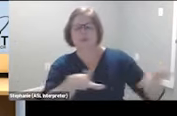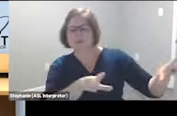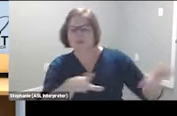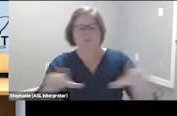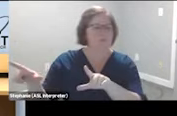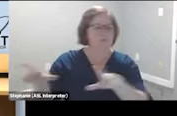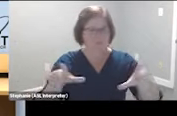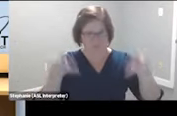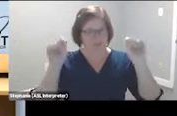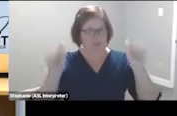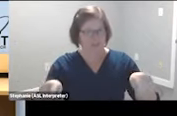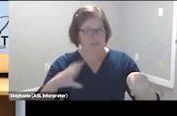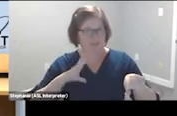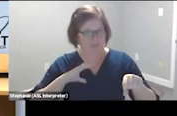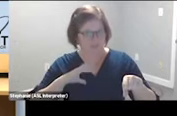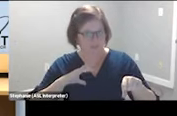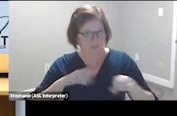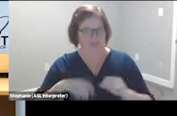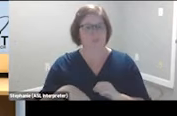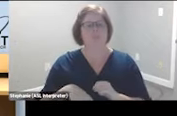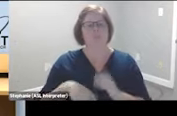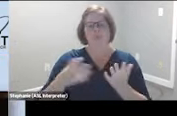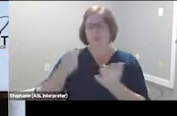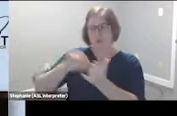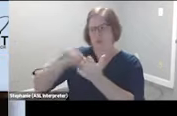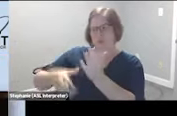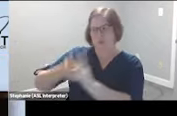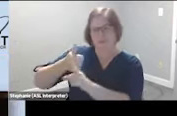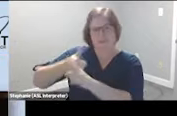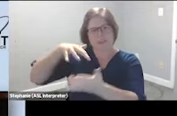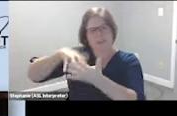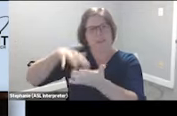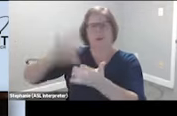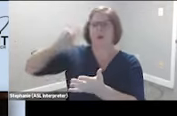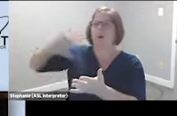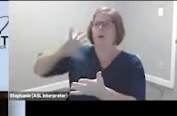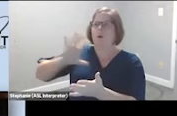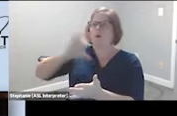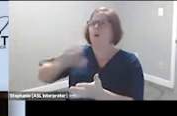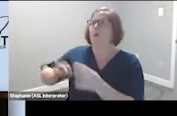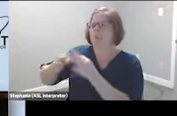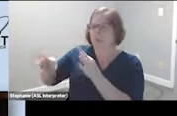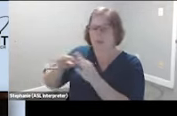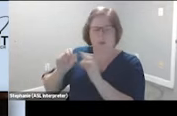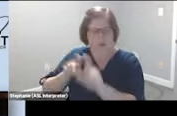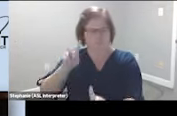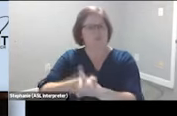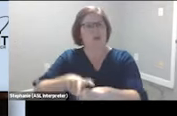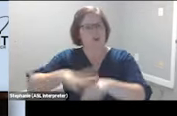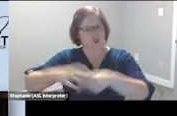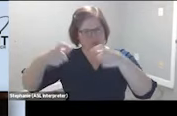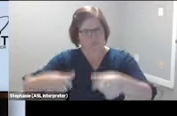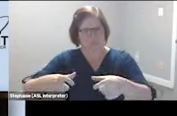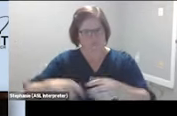we know of a student who is studying ancient scripts using the graffiti. So in the classroom, the graffiti can be hooked up